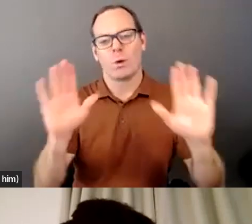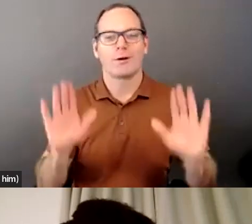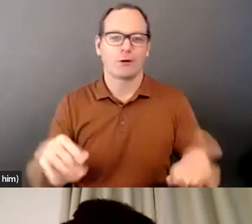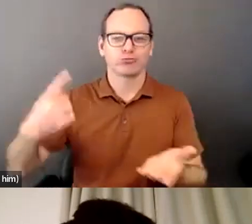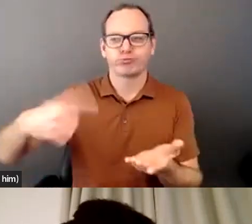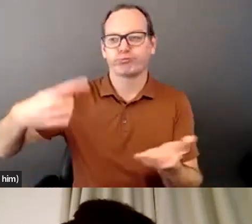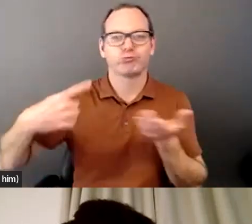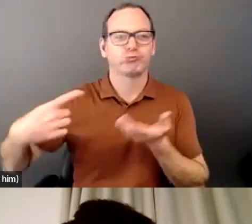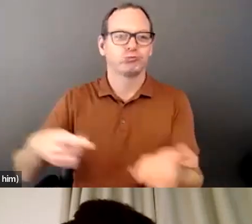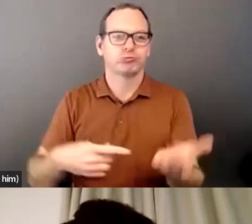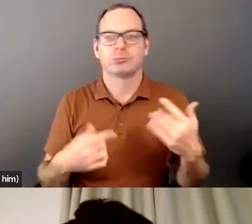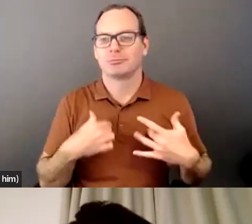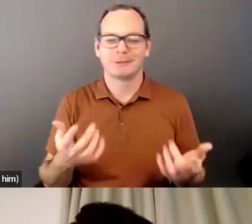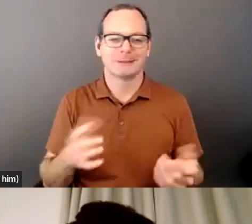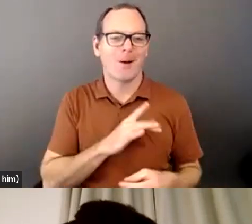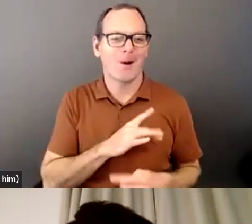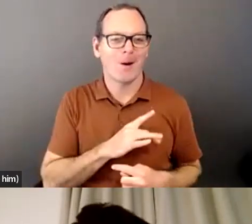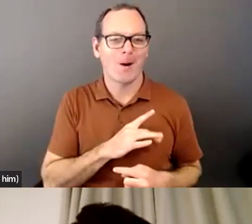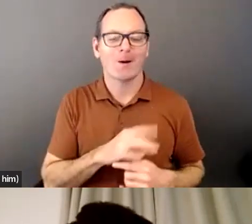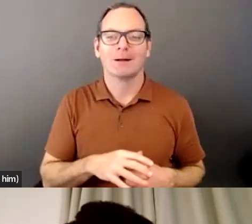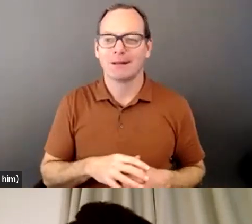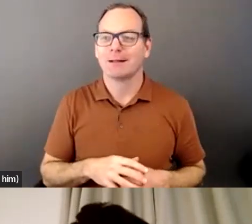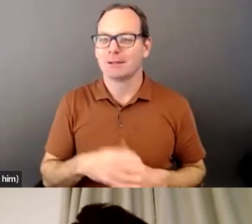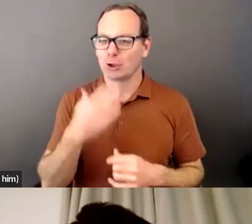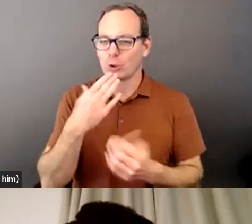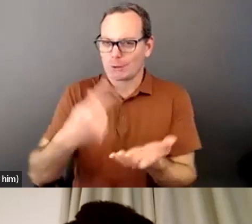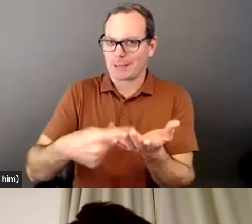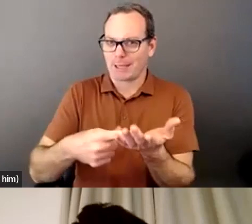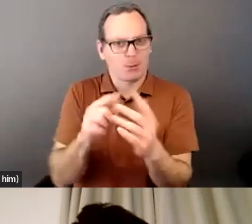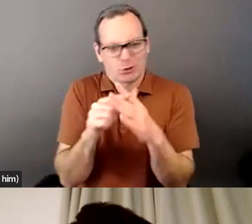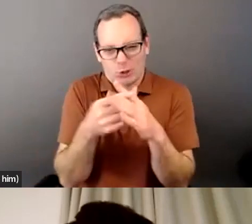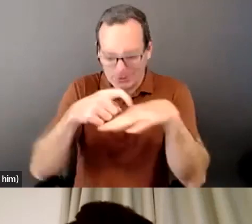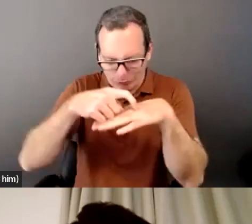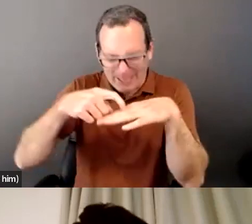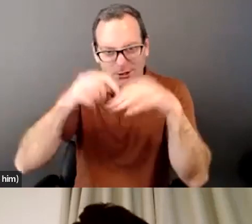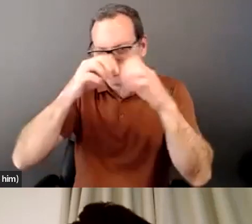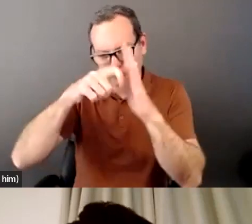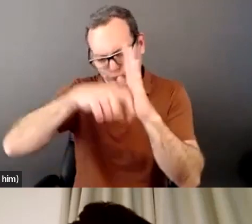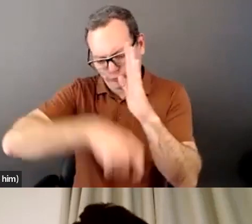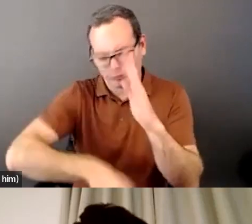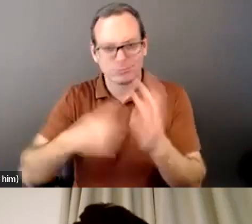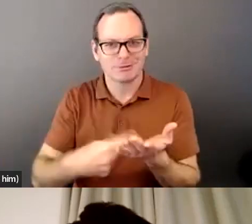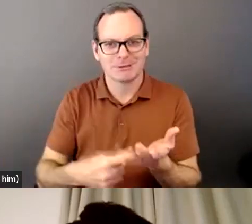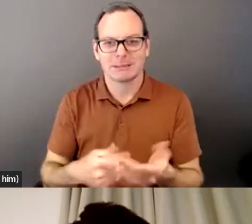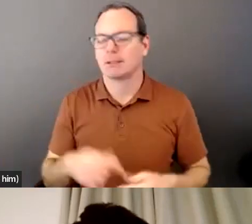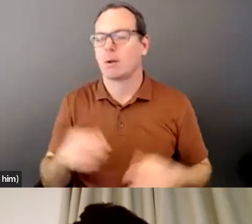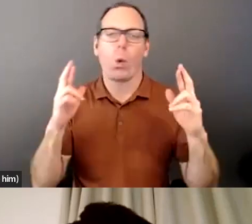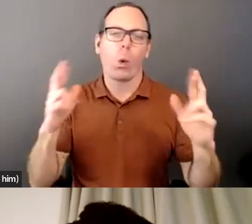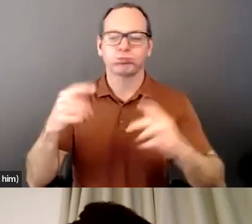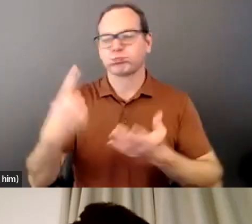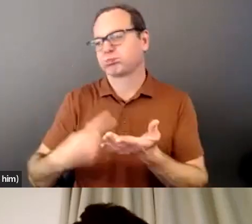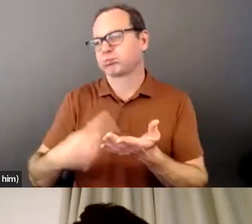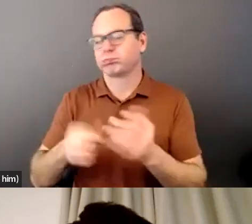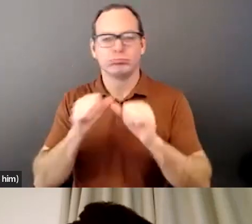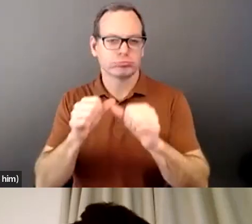of the iceberg. This is really the start of the continuation of what we hope to be an ever evolving dialogue. We